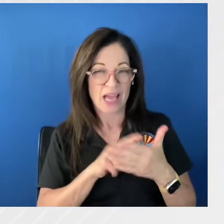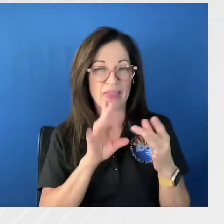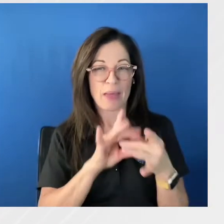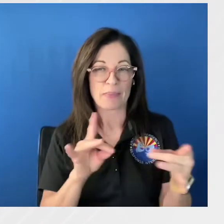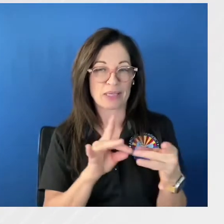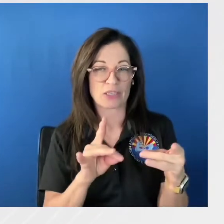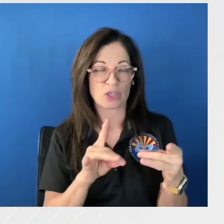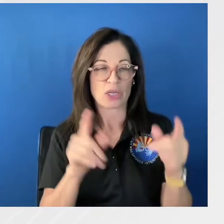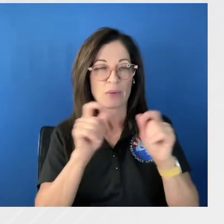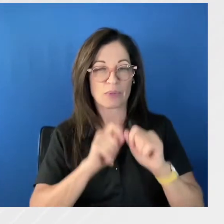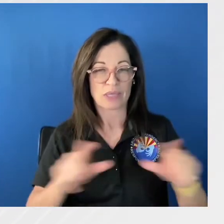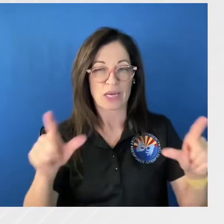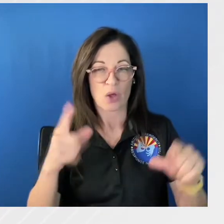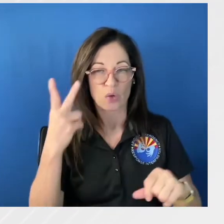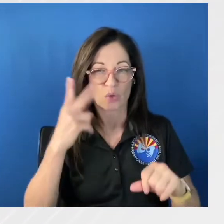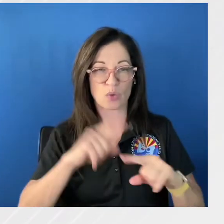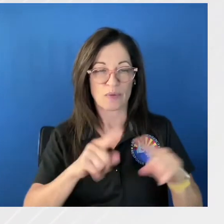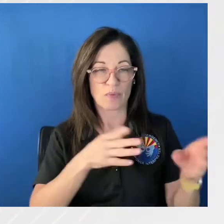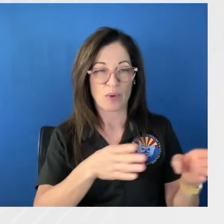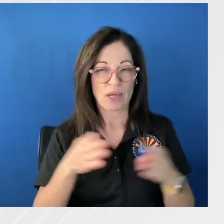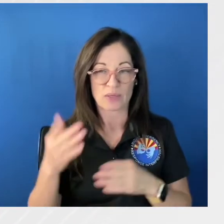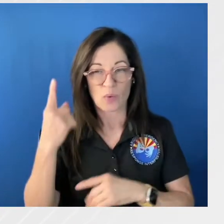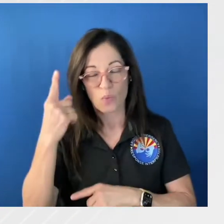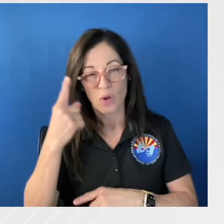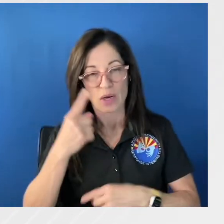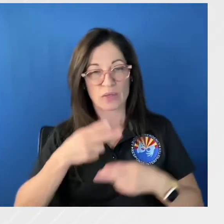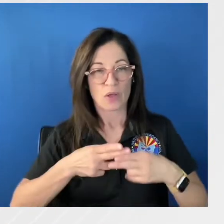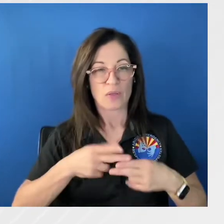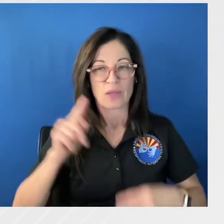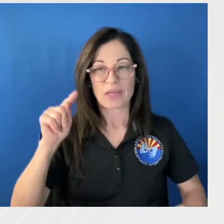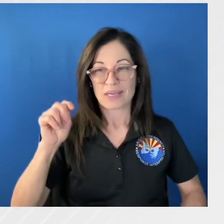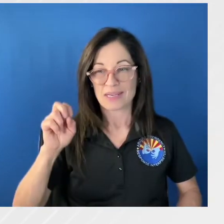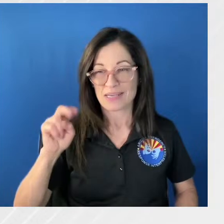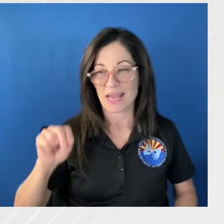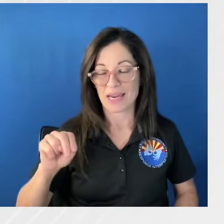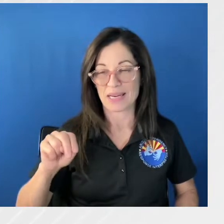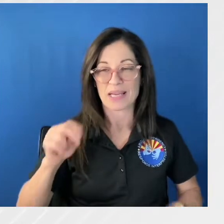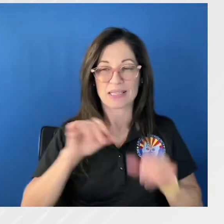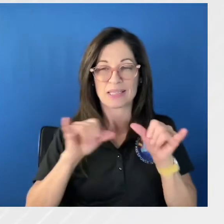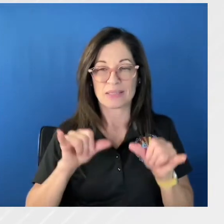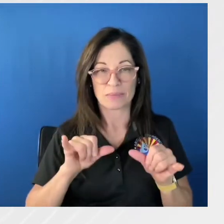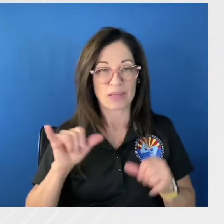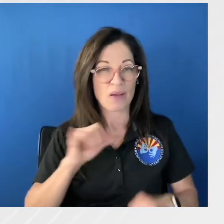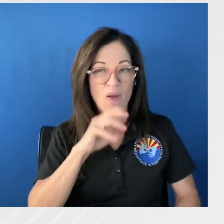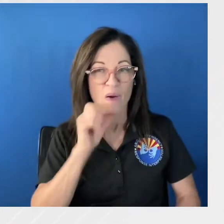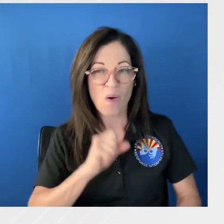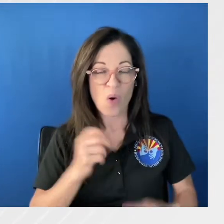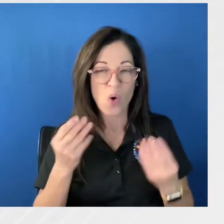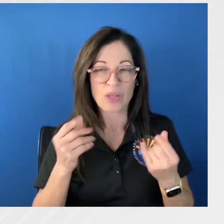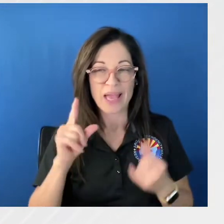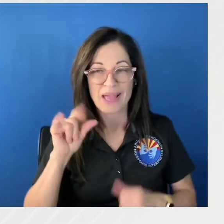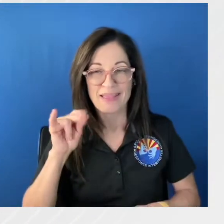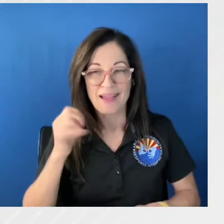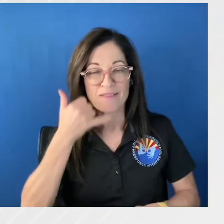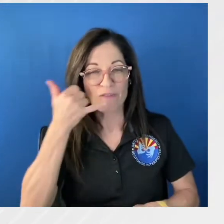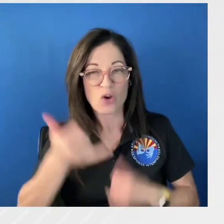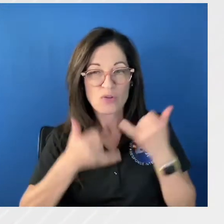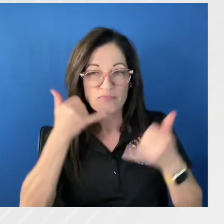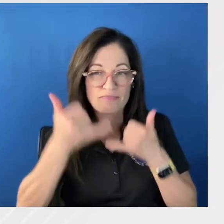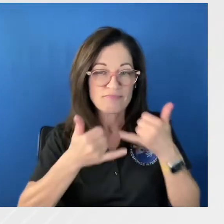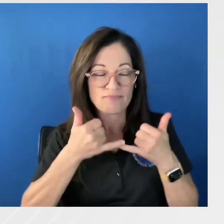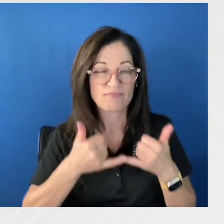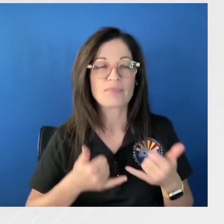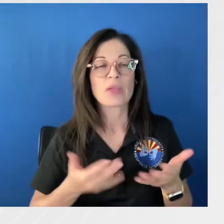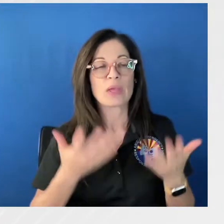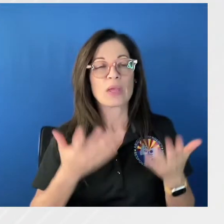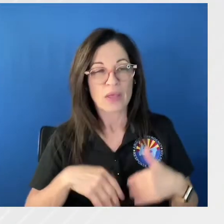two ways. One is what we call the 10 system, which is the old landline telephone. Not too many people have those. The other one is, they call